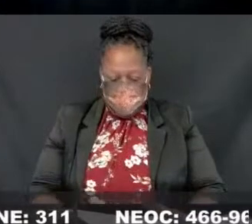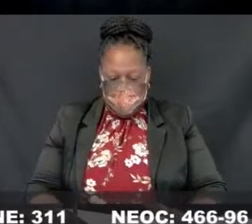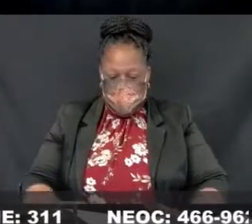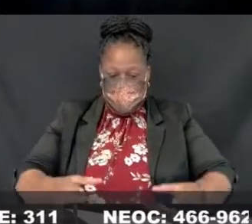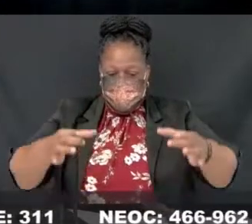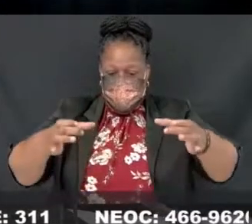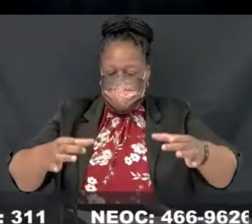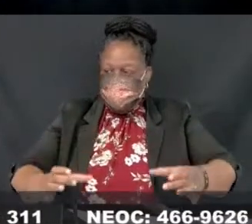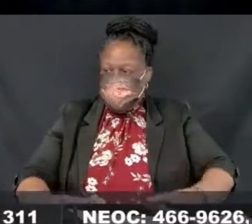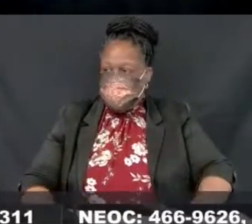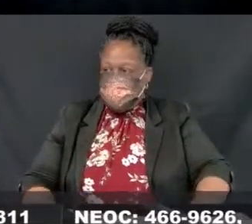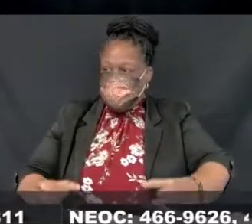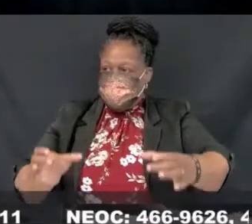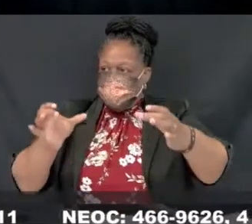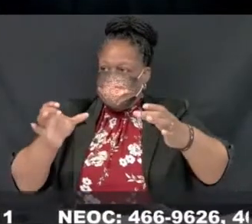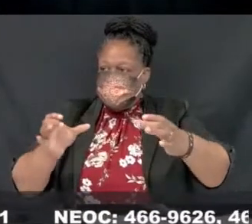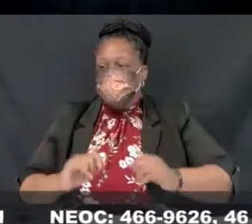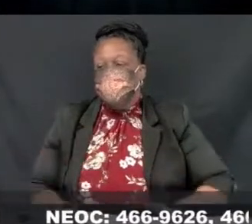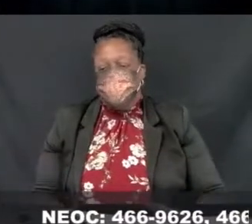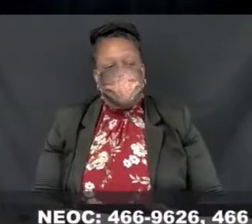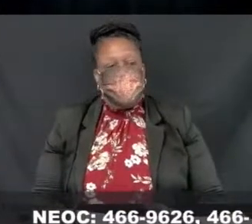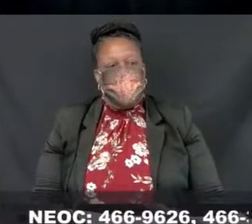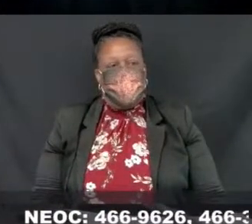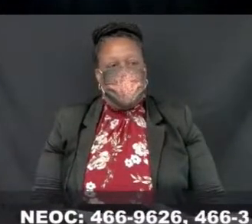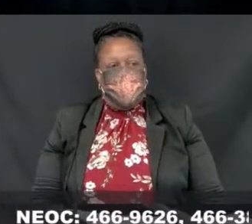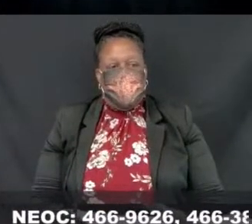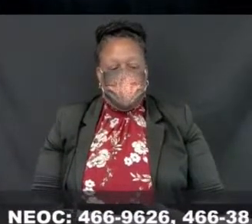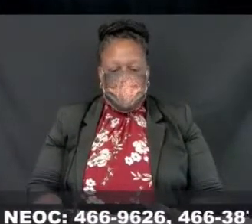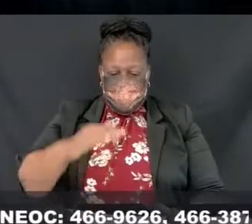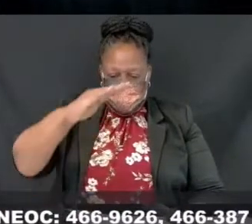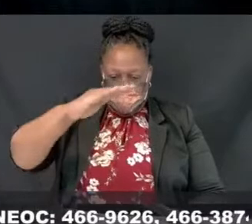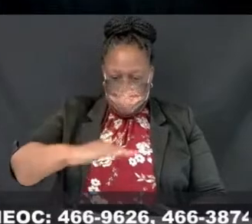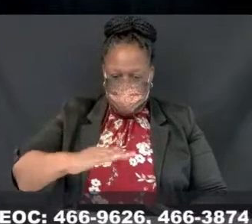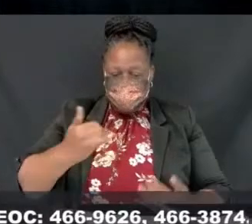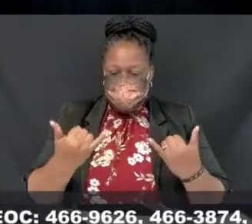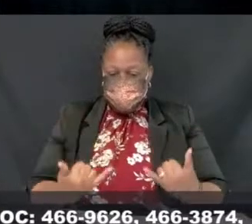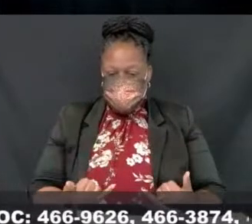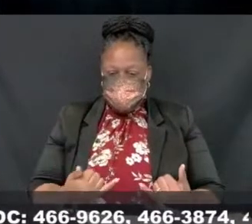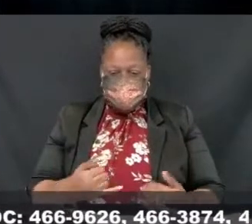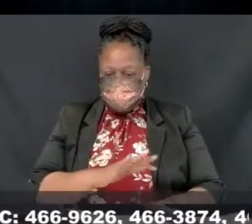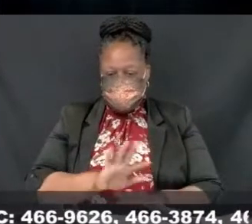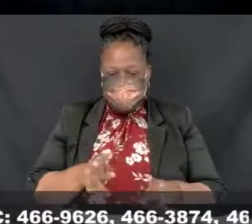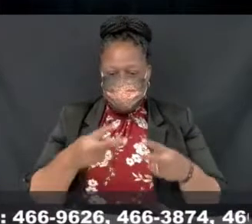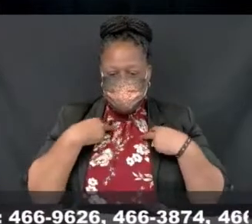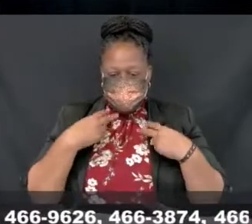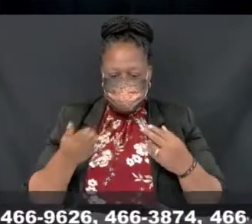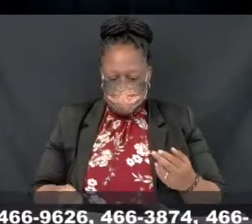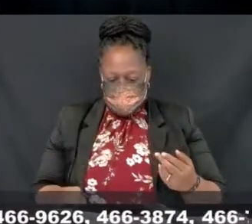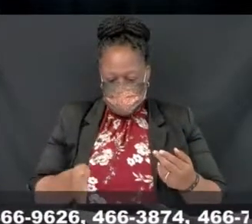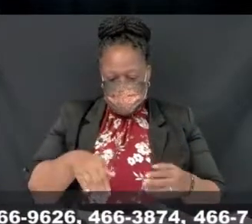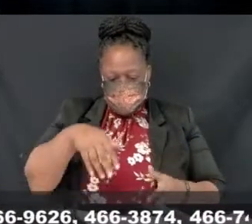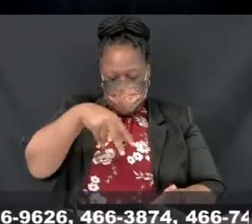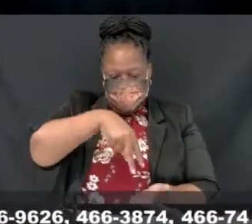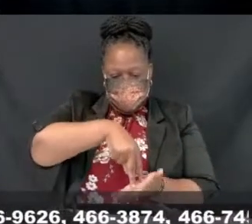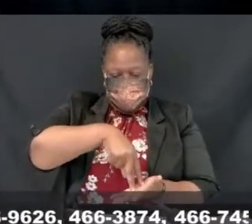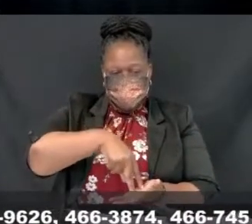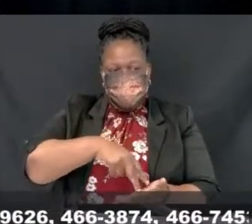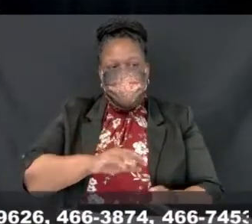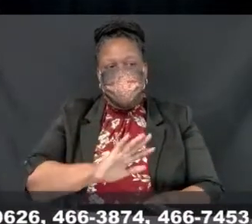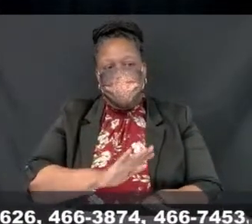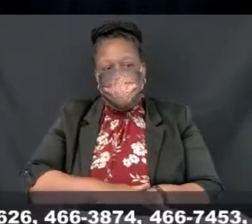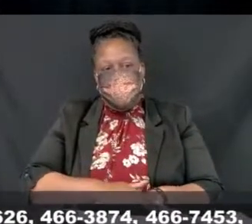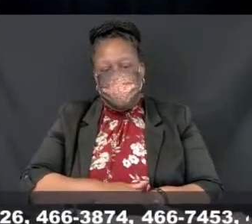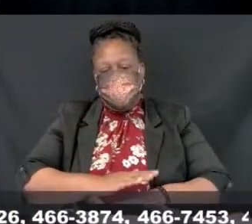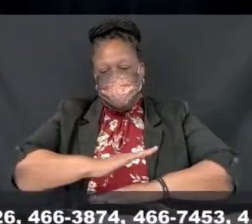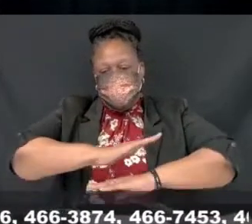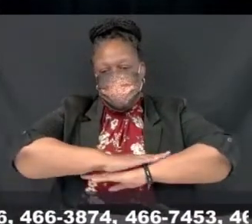So we welcome this bittersweet moment whereby we are closing off. I